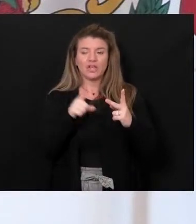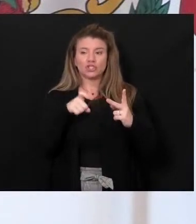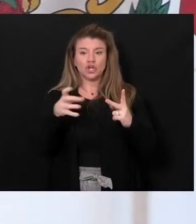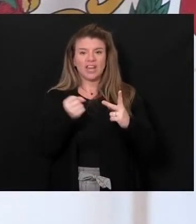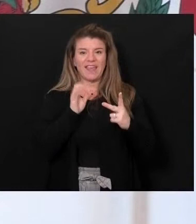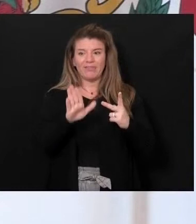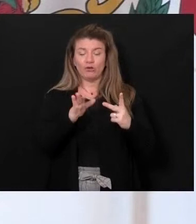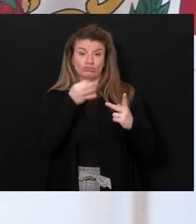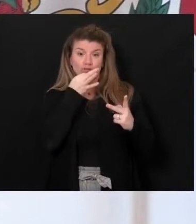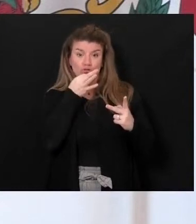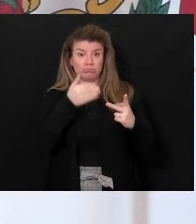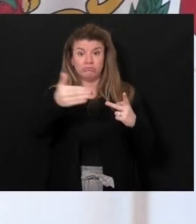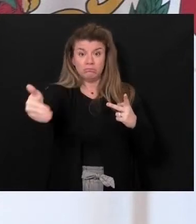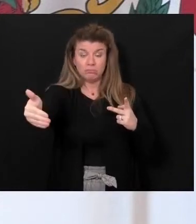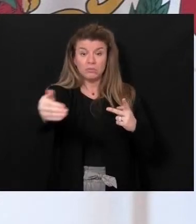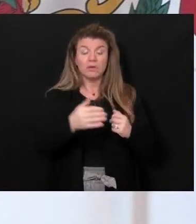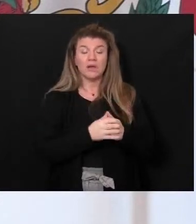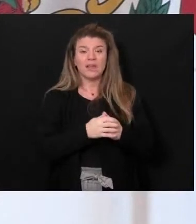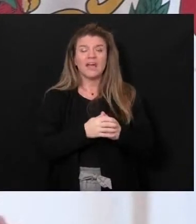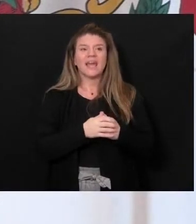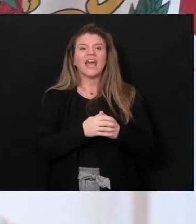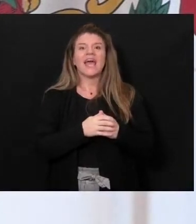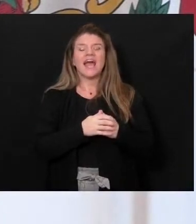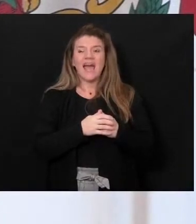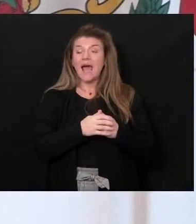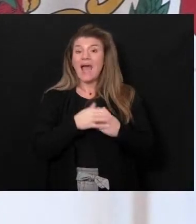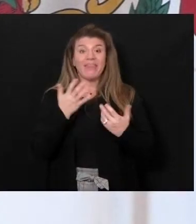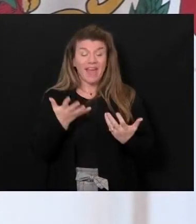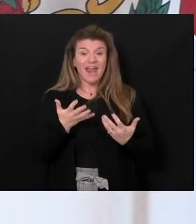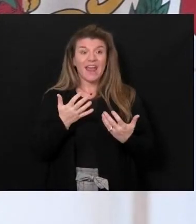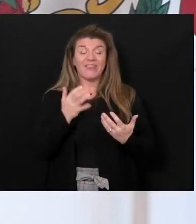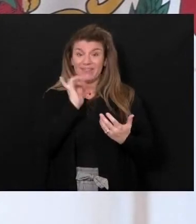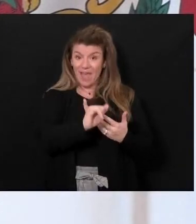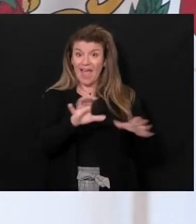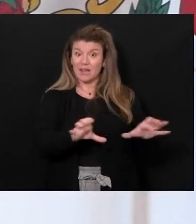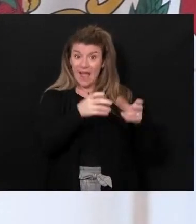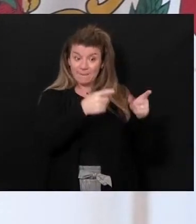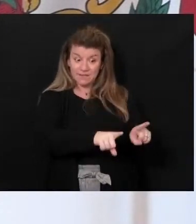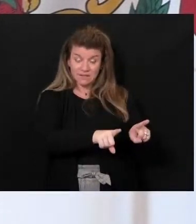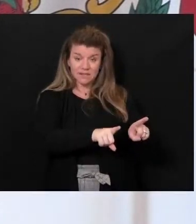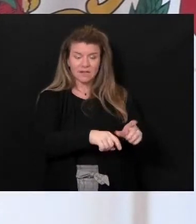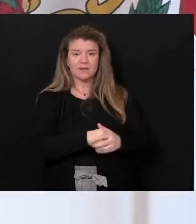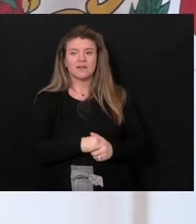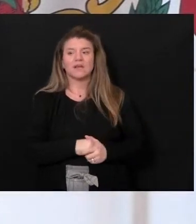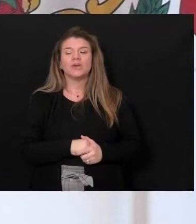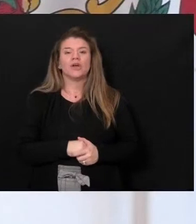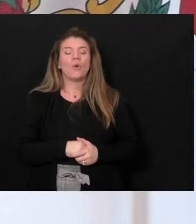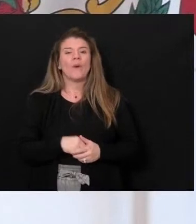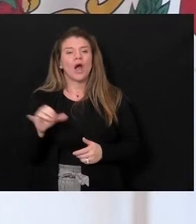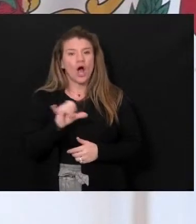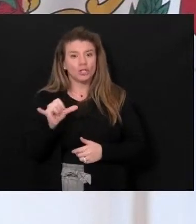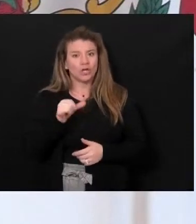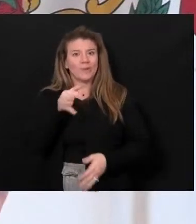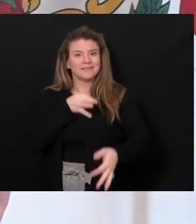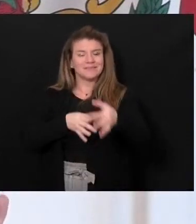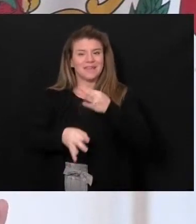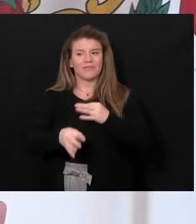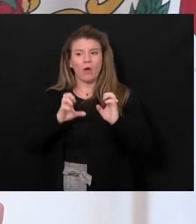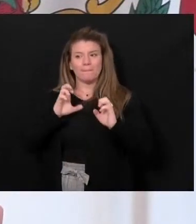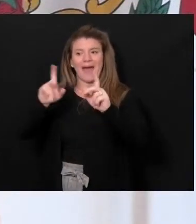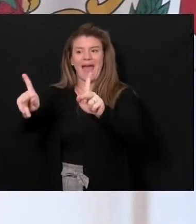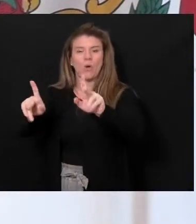coming not very long. And then the next thing we did is instead of going back, we said, hold